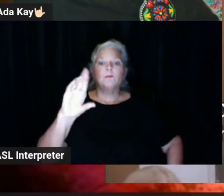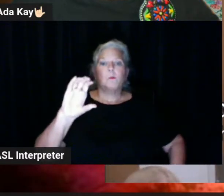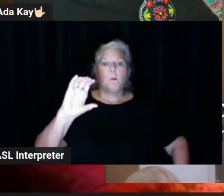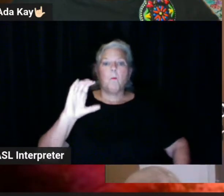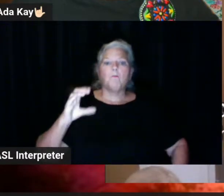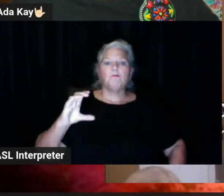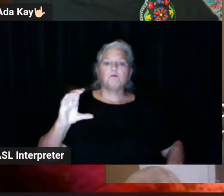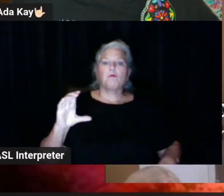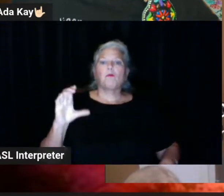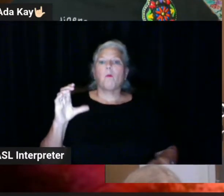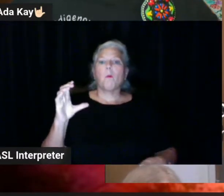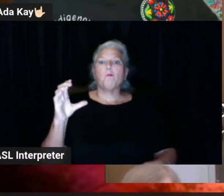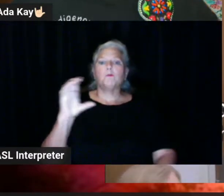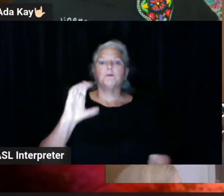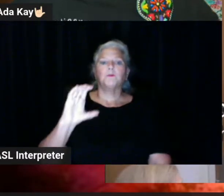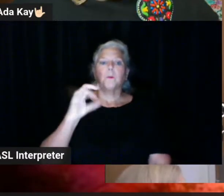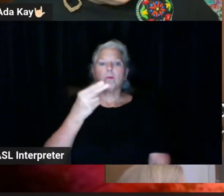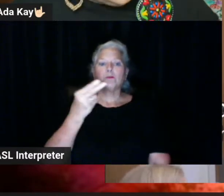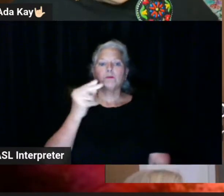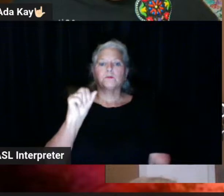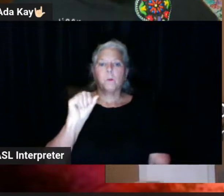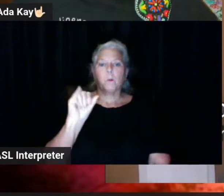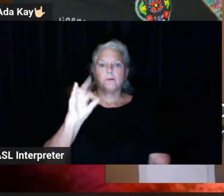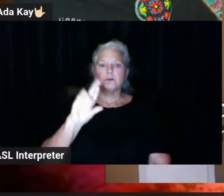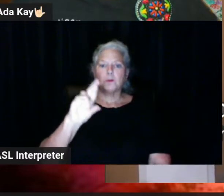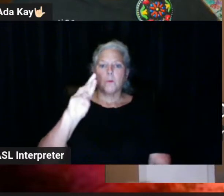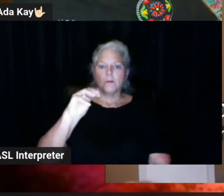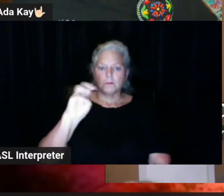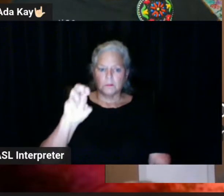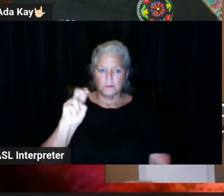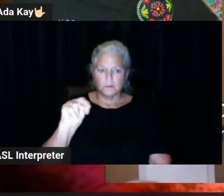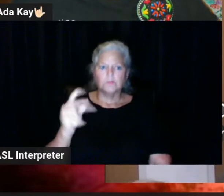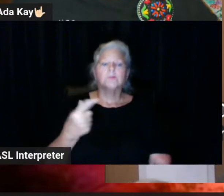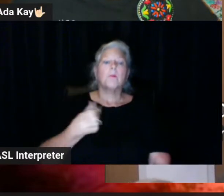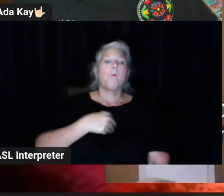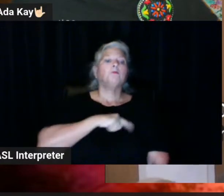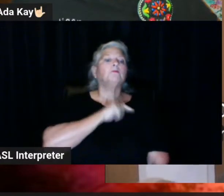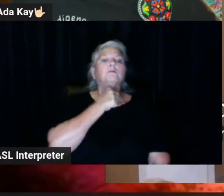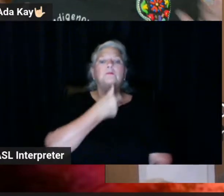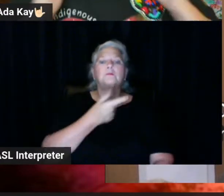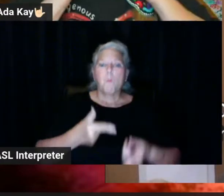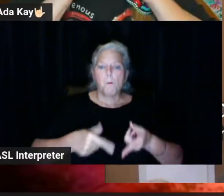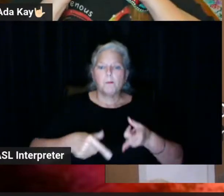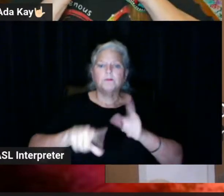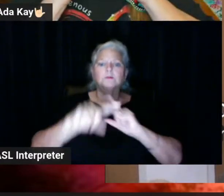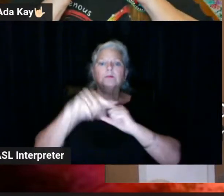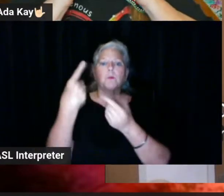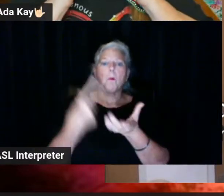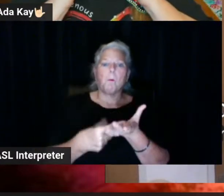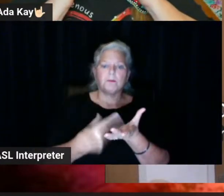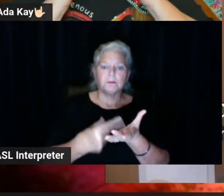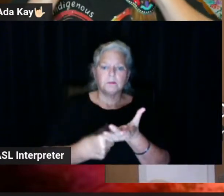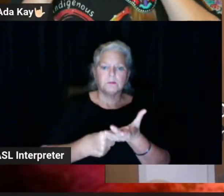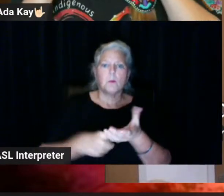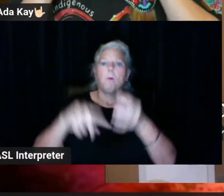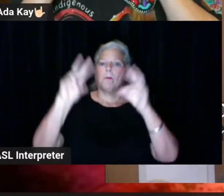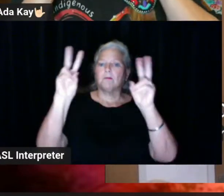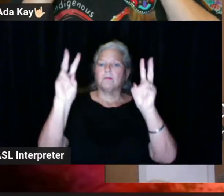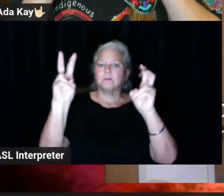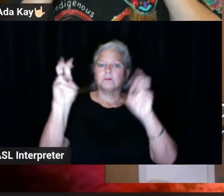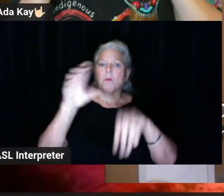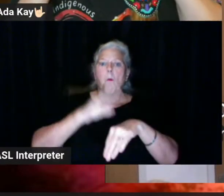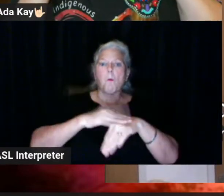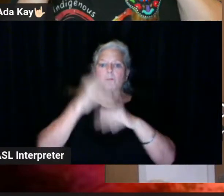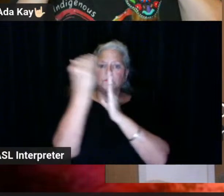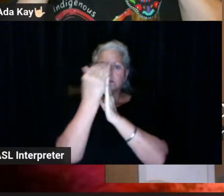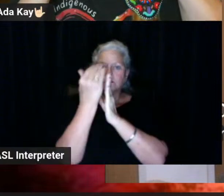the opportunity 2 weeks ago to address items that were listed on an agenda with the reappointment of the police chief. And I